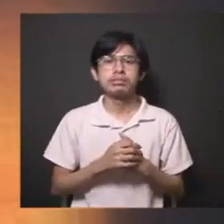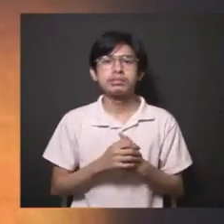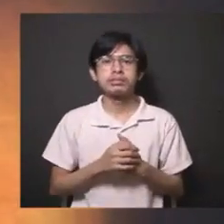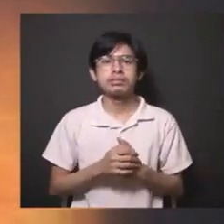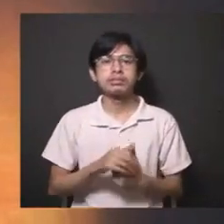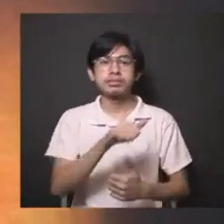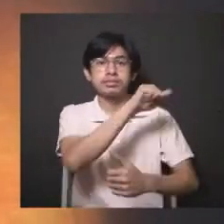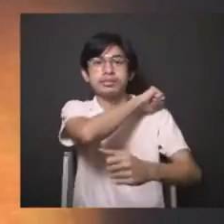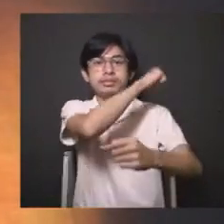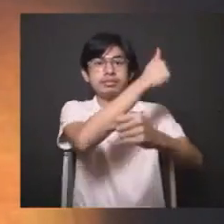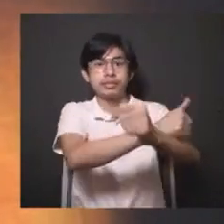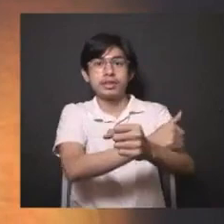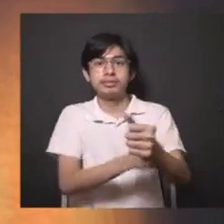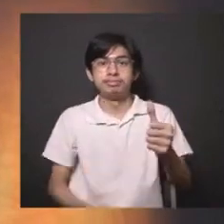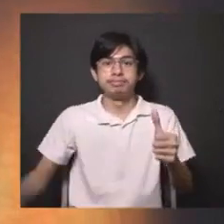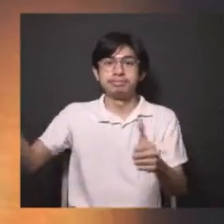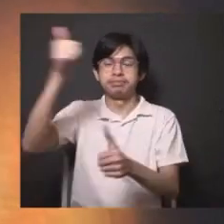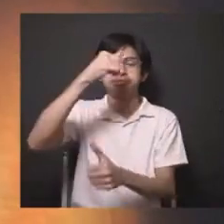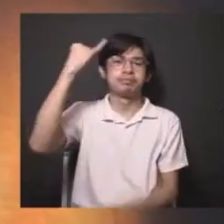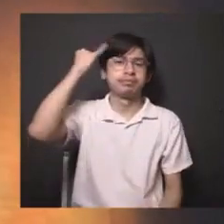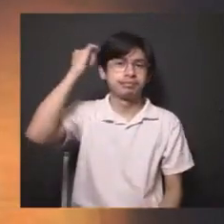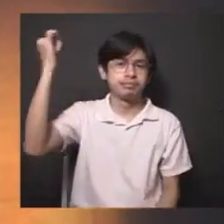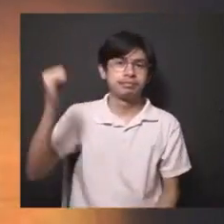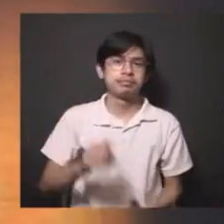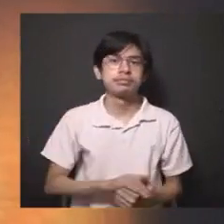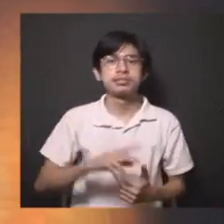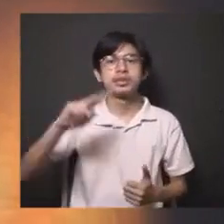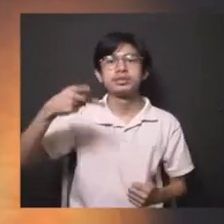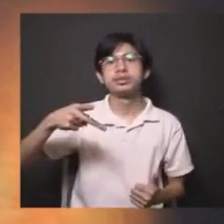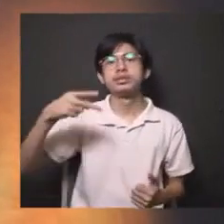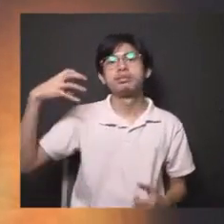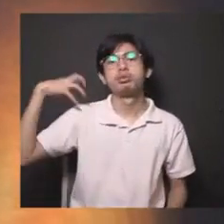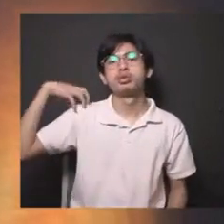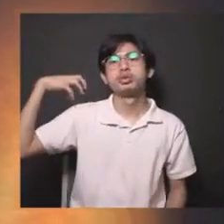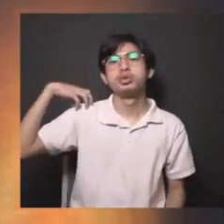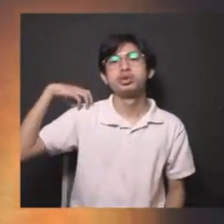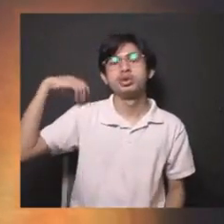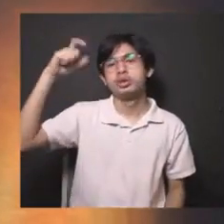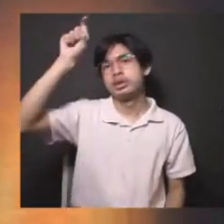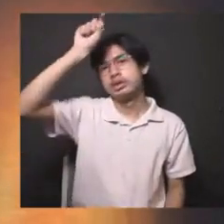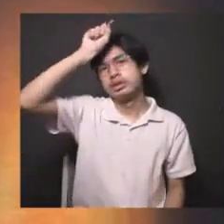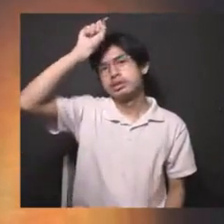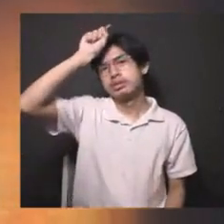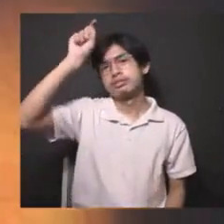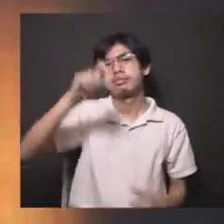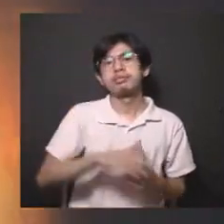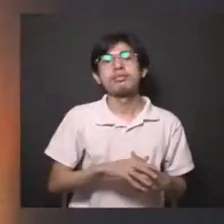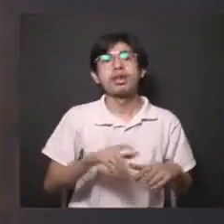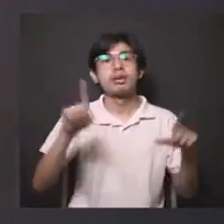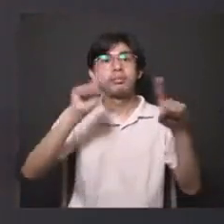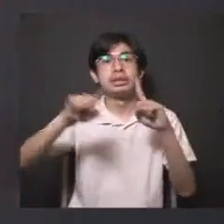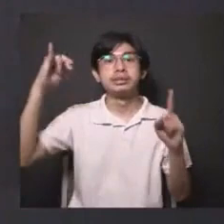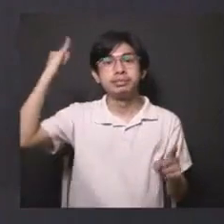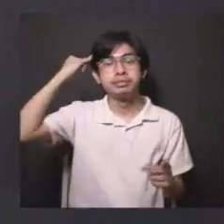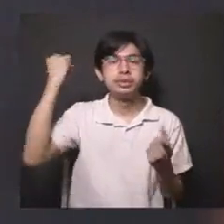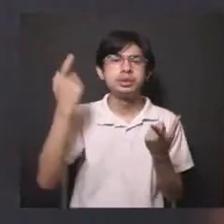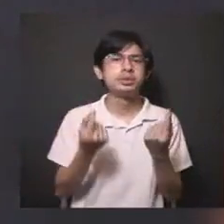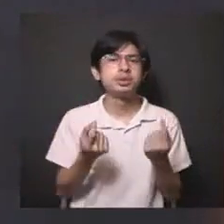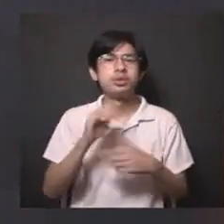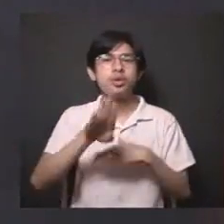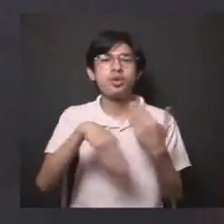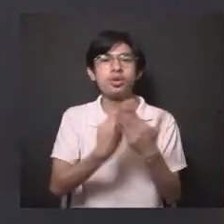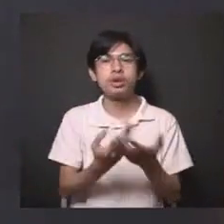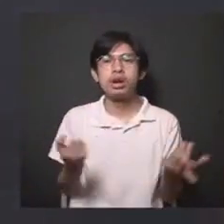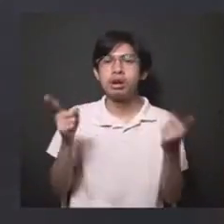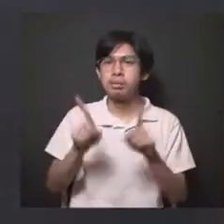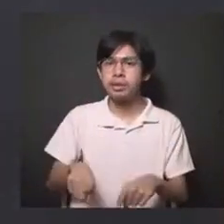He is second in command, governor of Egypt. But then Joseph does something. While all of this was happening, Joseph,